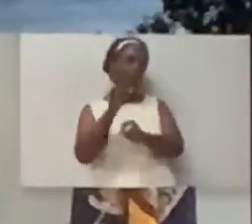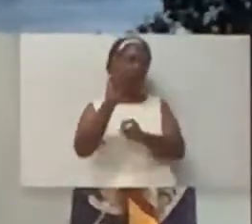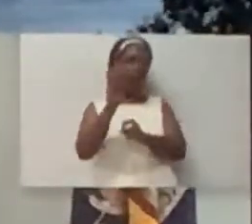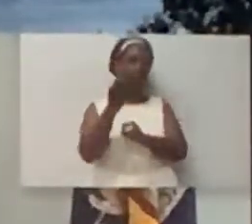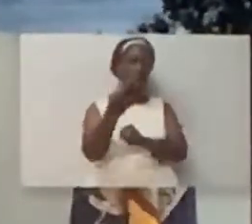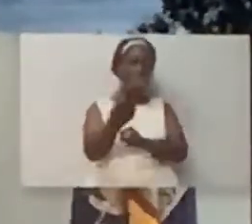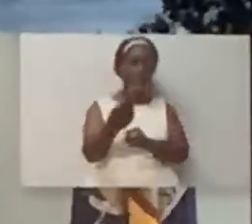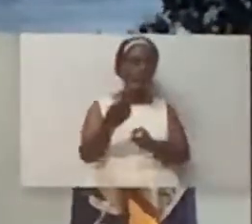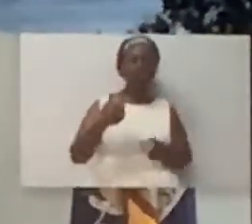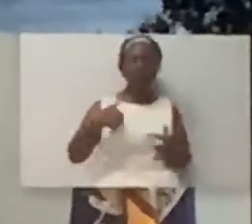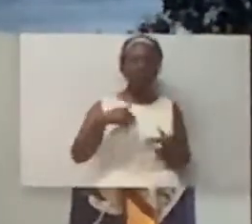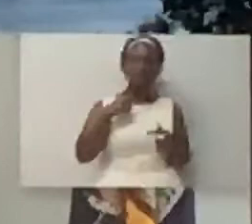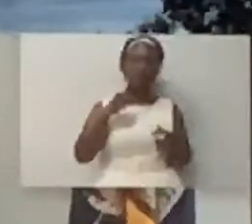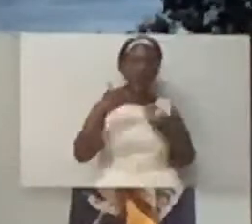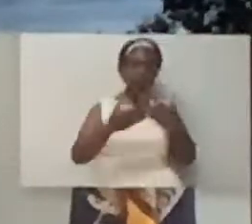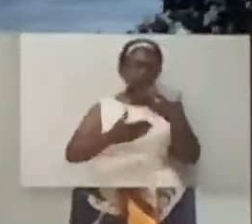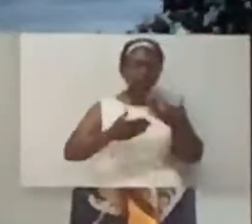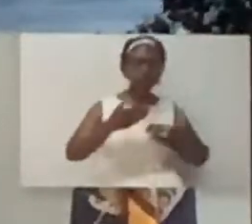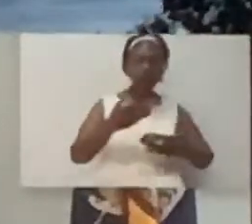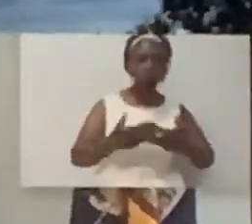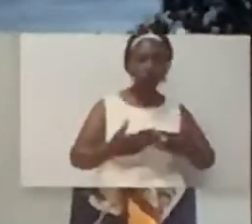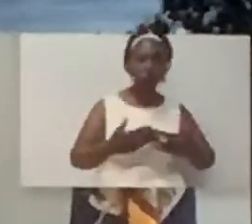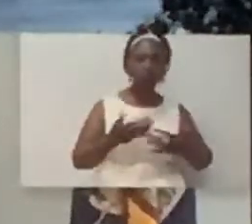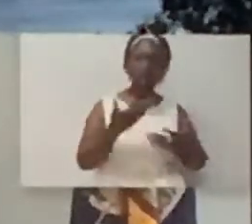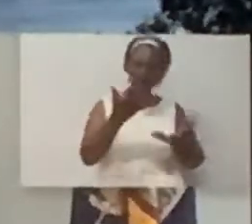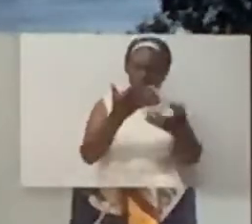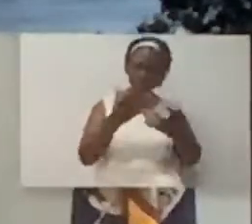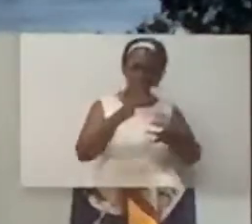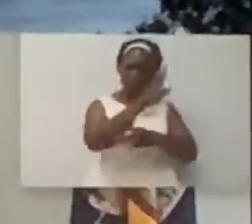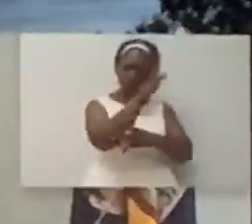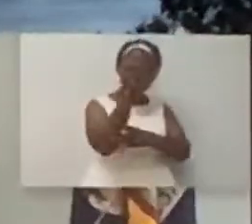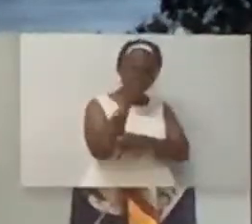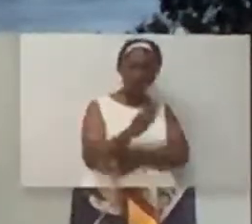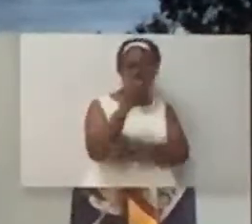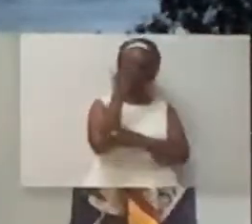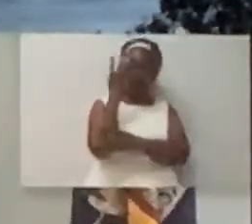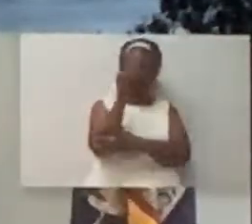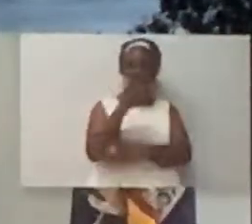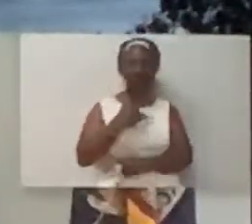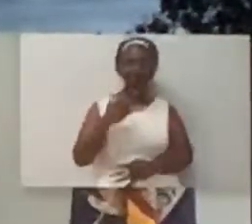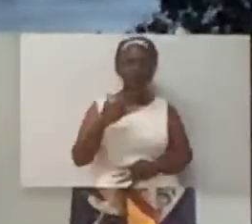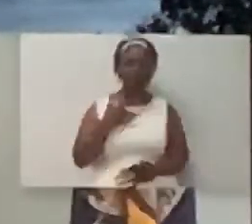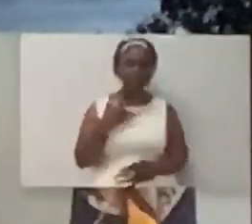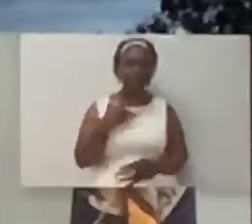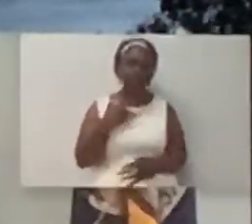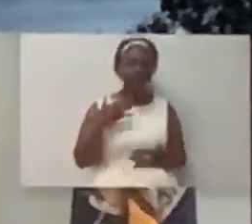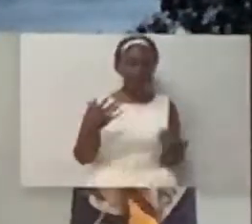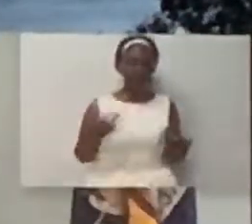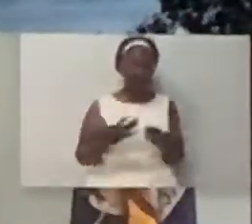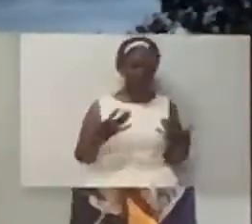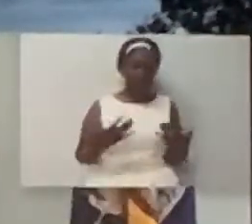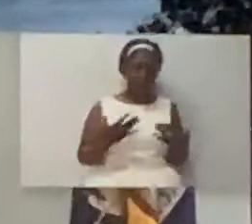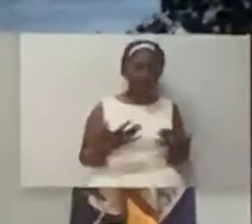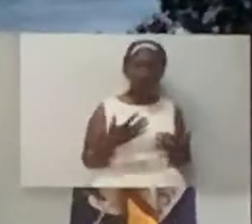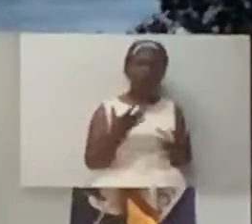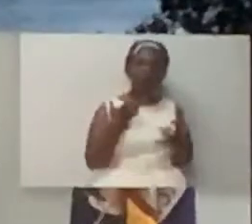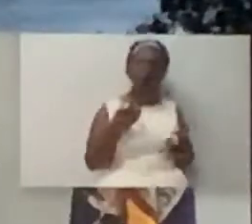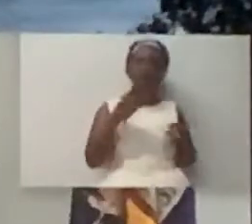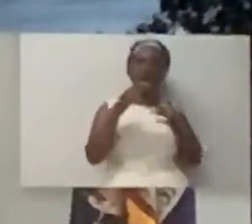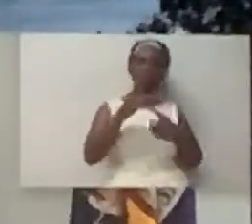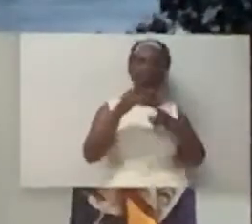on to our next stage in life, I urge you to never forget that feeling. We have been presented with a unique chance to choose the